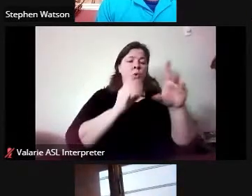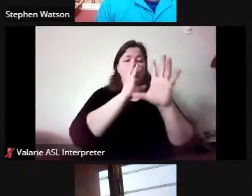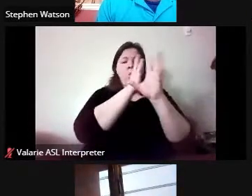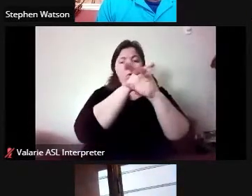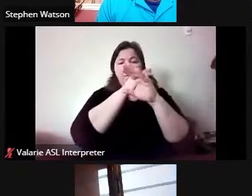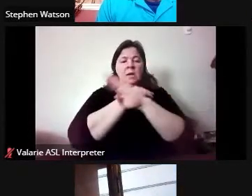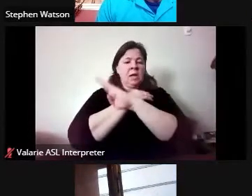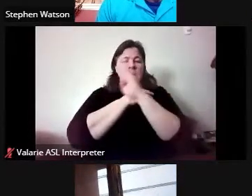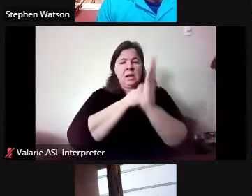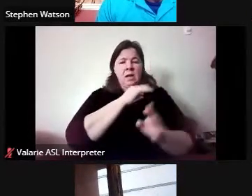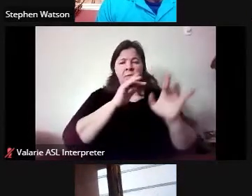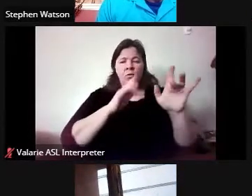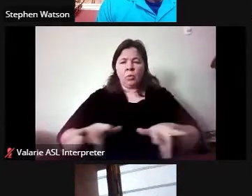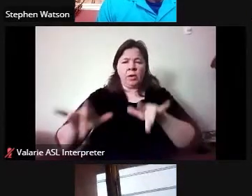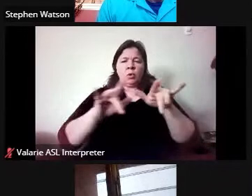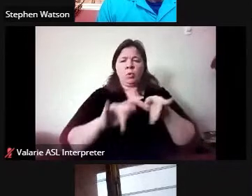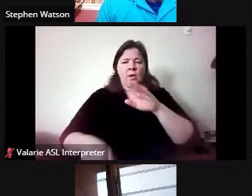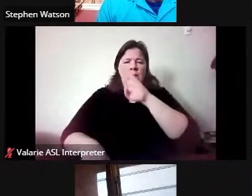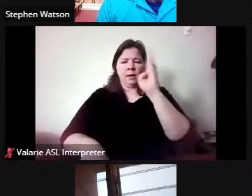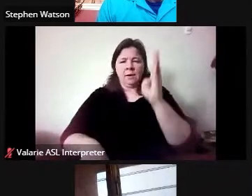never recorded.